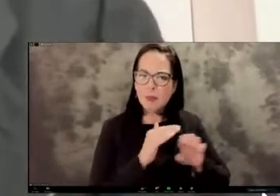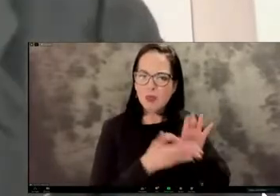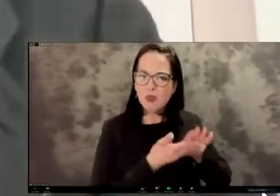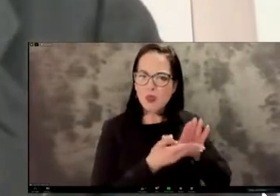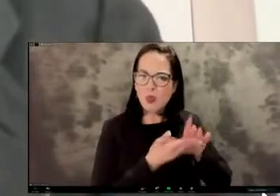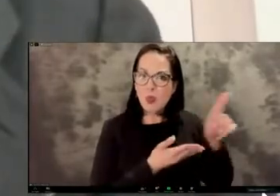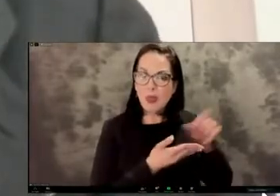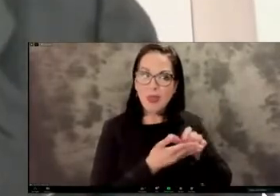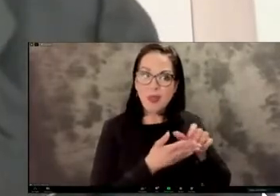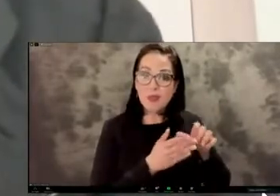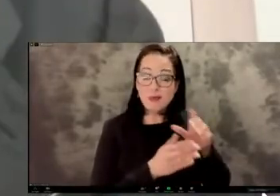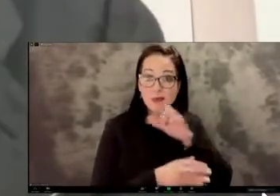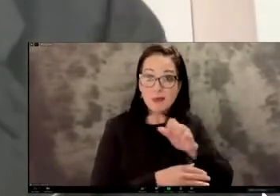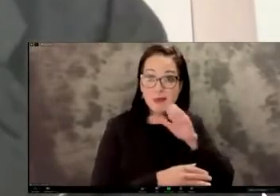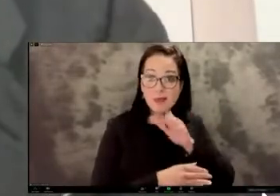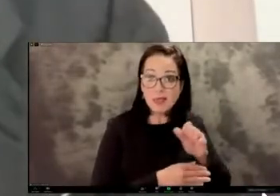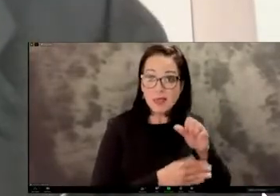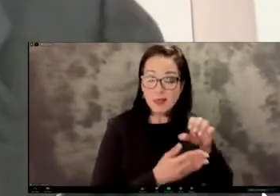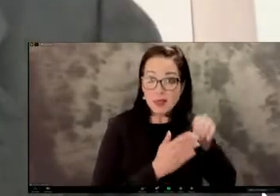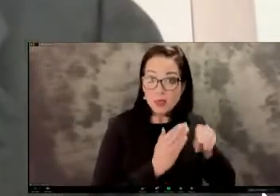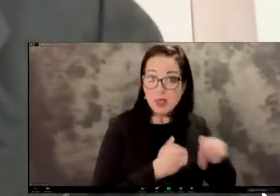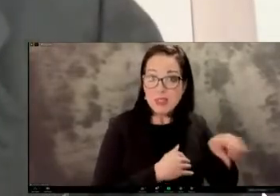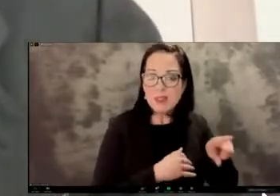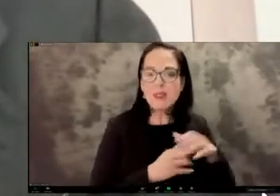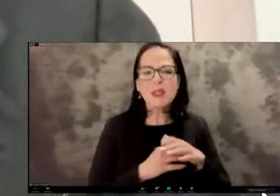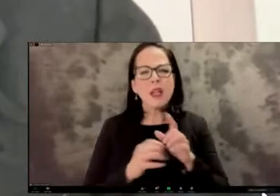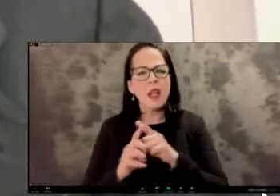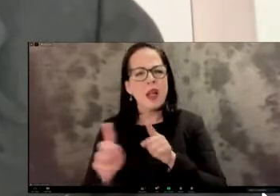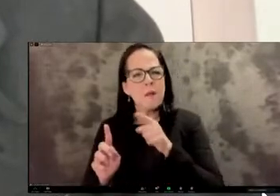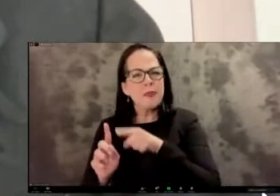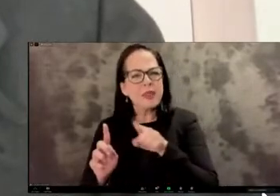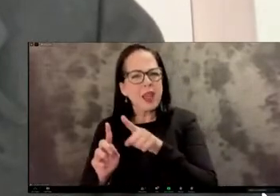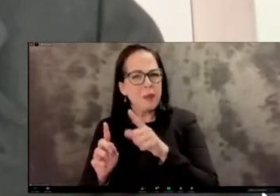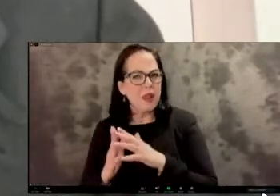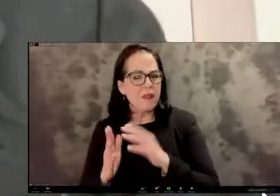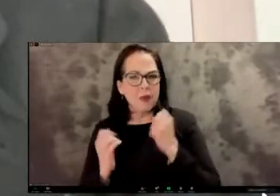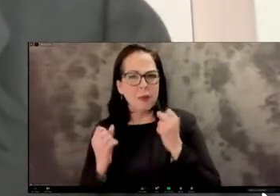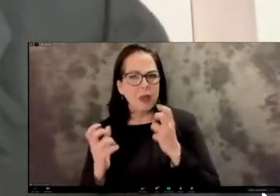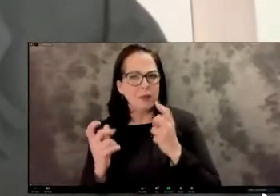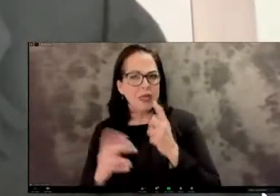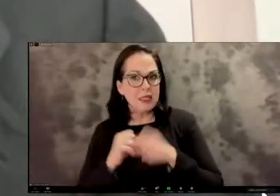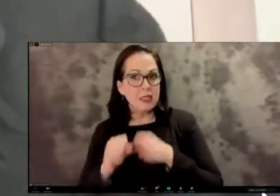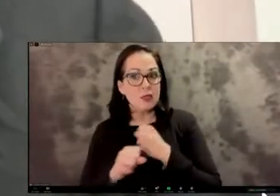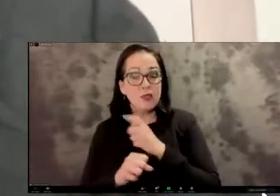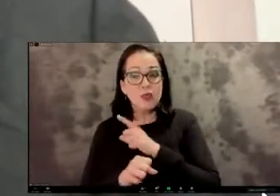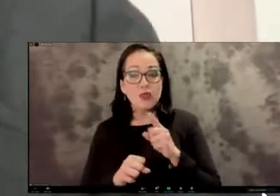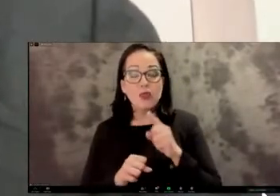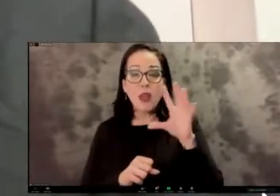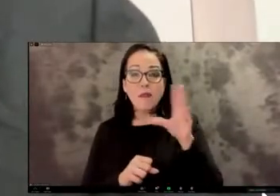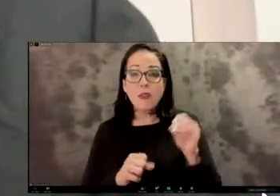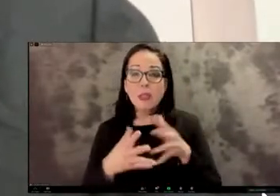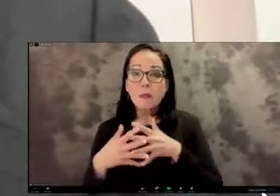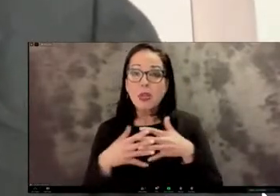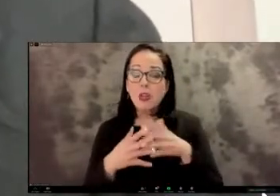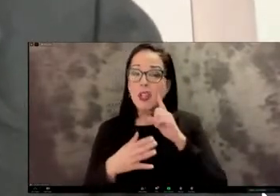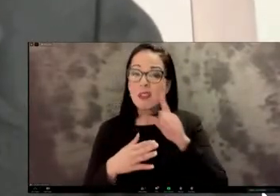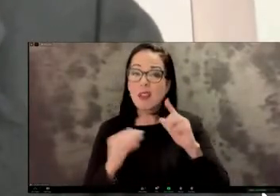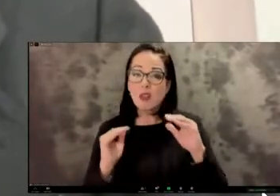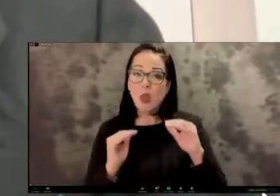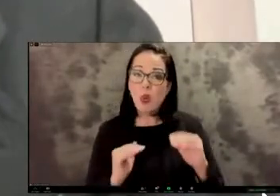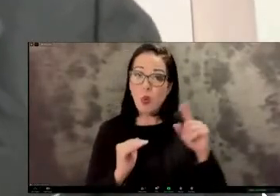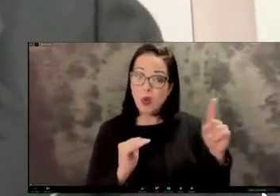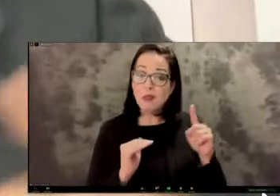suicide among young African Americans. But for 100 years, African American population has had lower rates of suicide than even the white